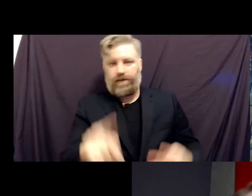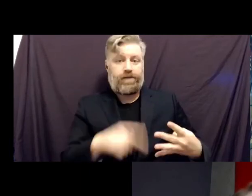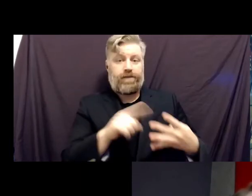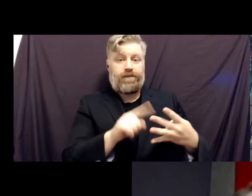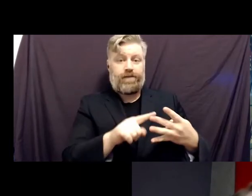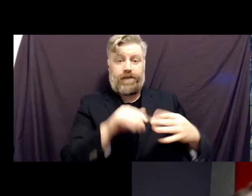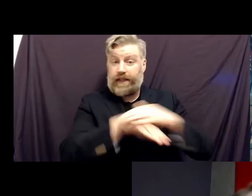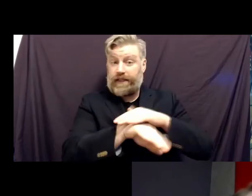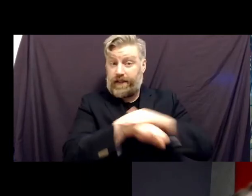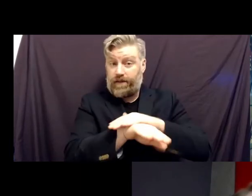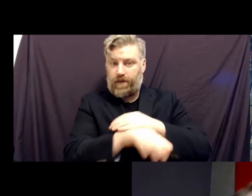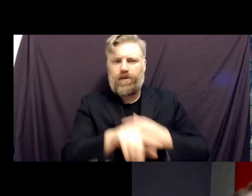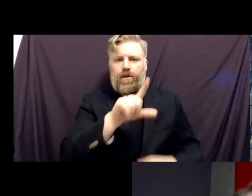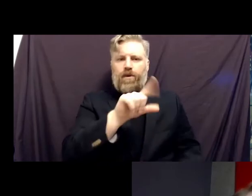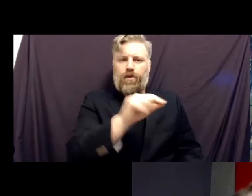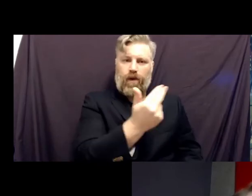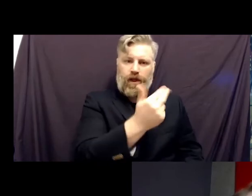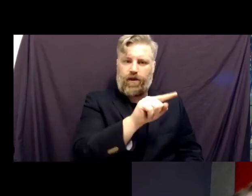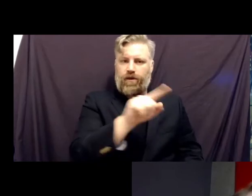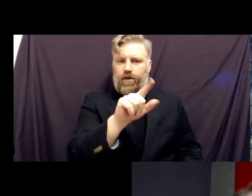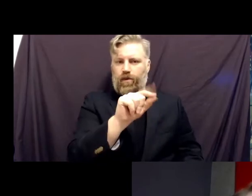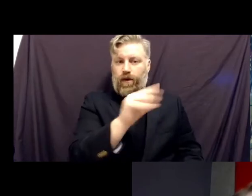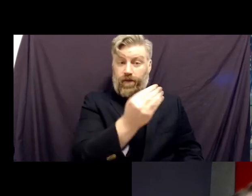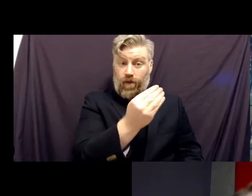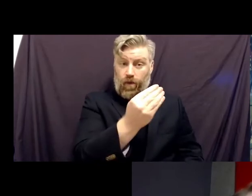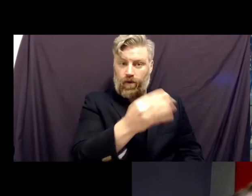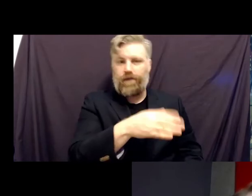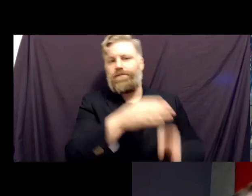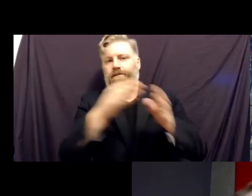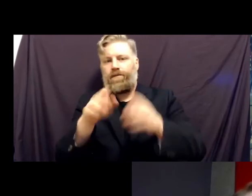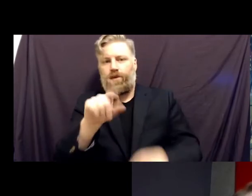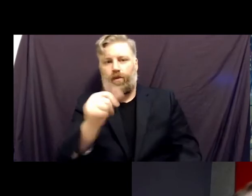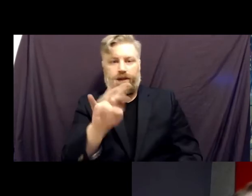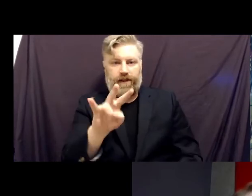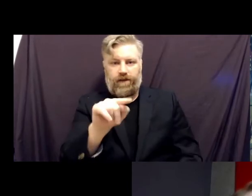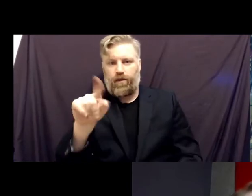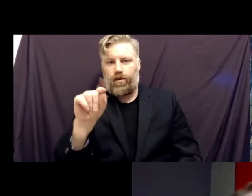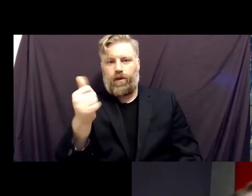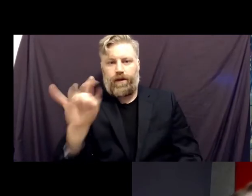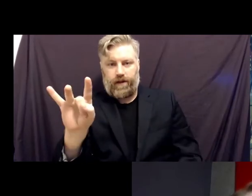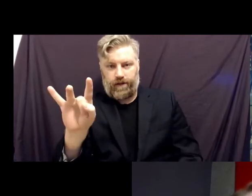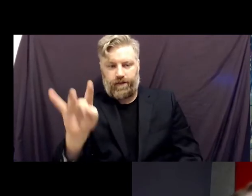accessibility 2013-14 and 2017-18, independent living and